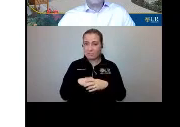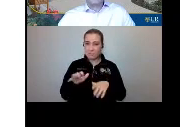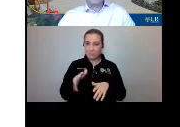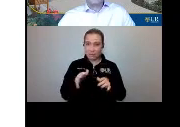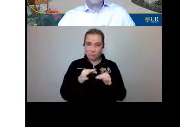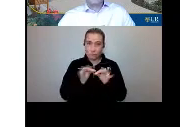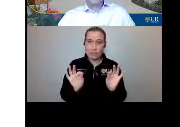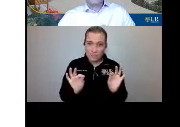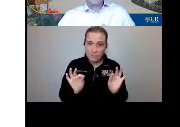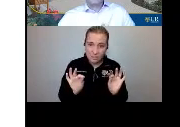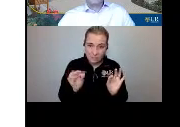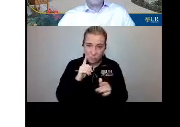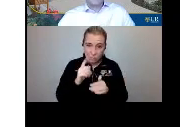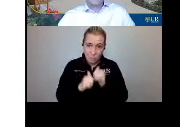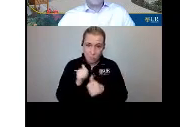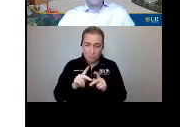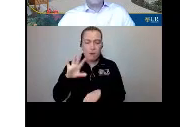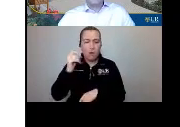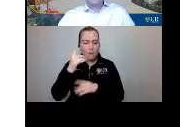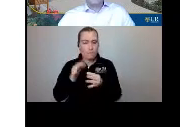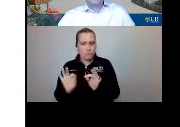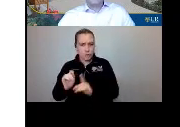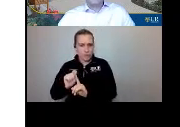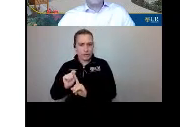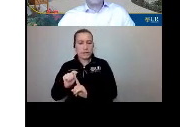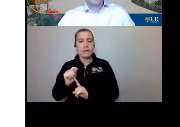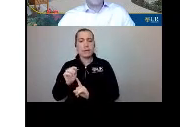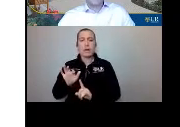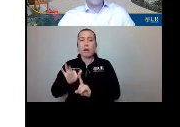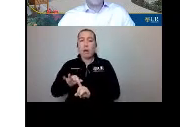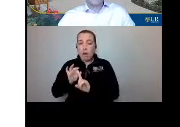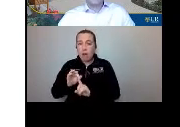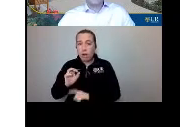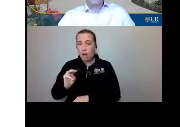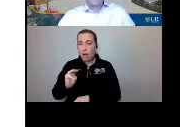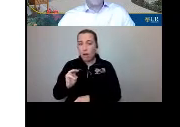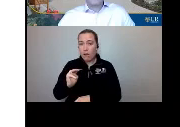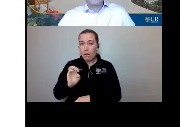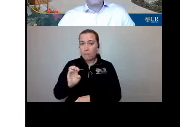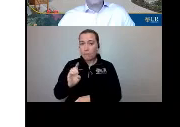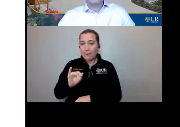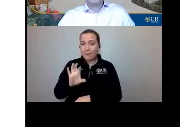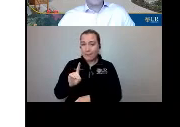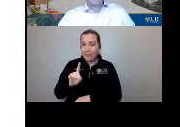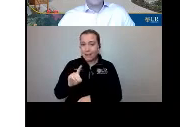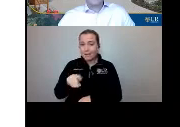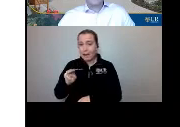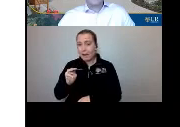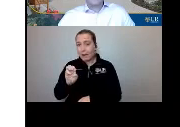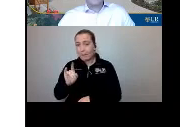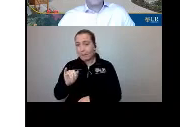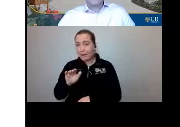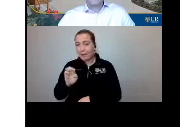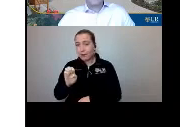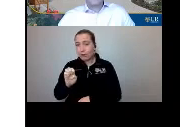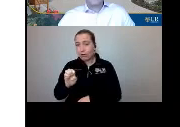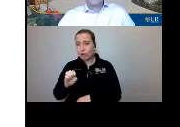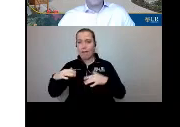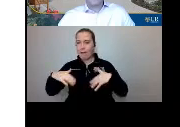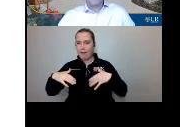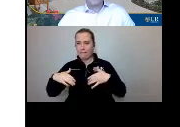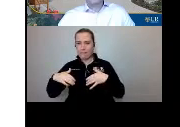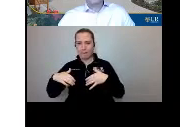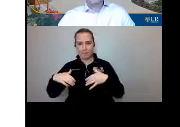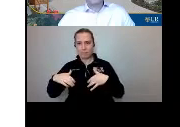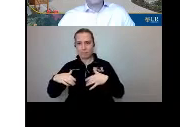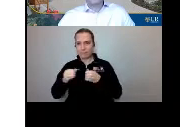exceptions to this being free is that Medicaid and Medicare, CMS have not yet approved payment for the expanded criteria, the 2021